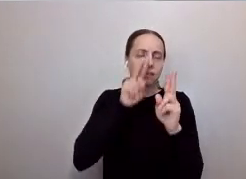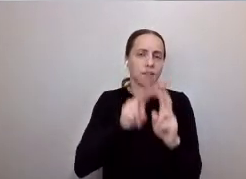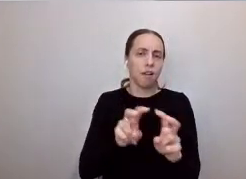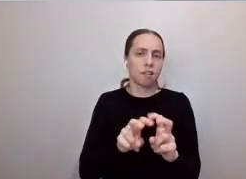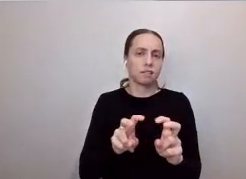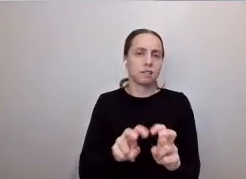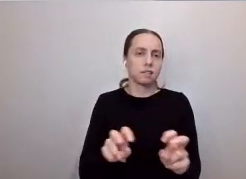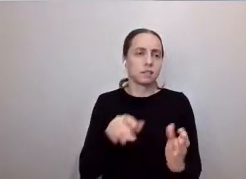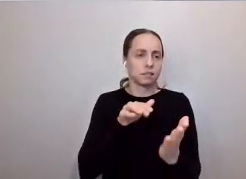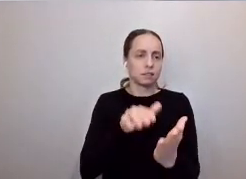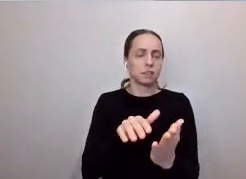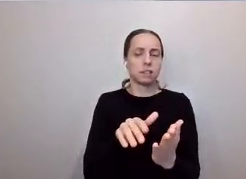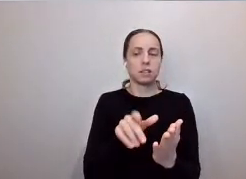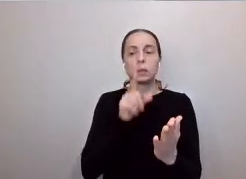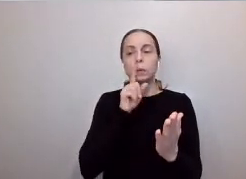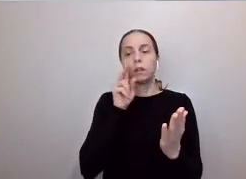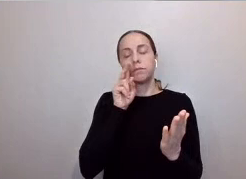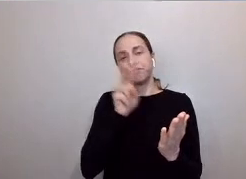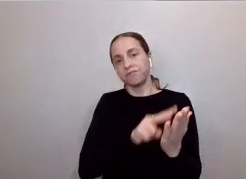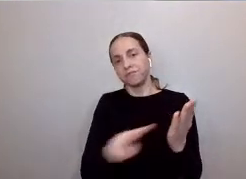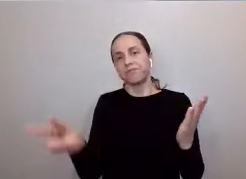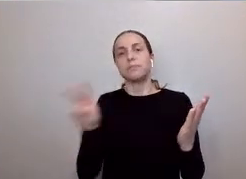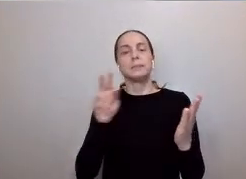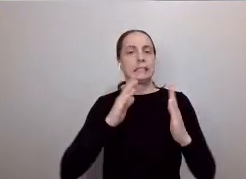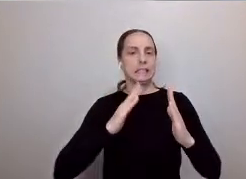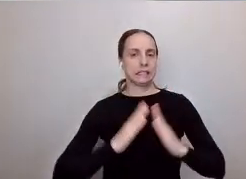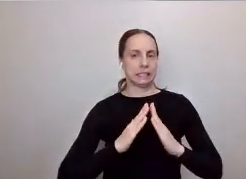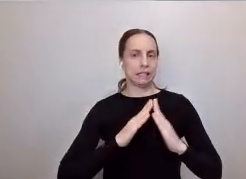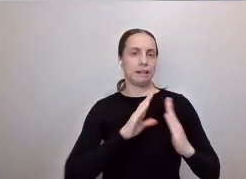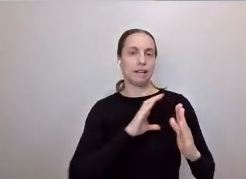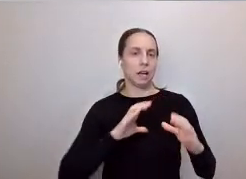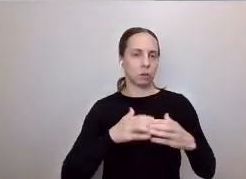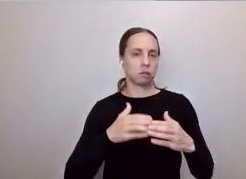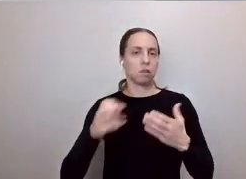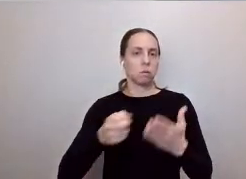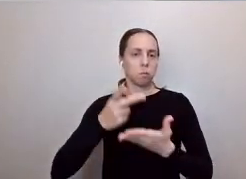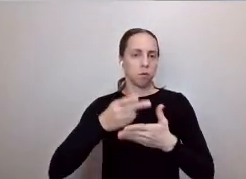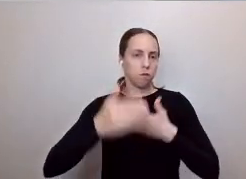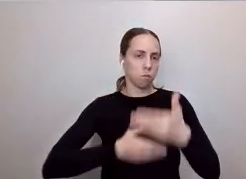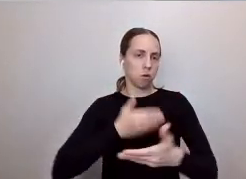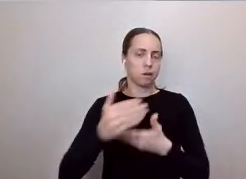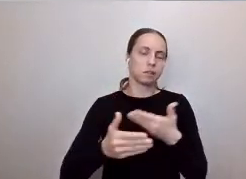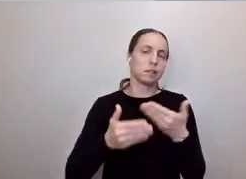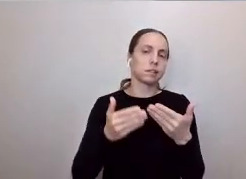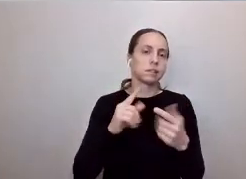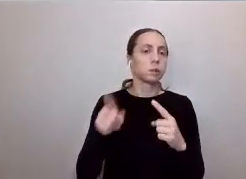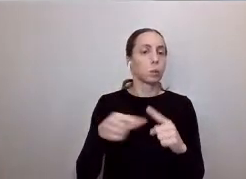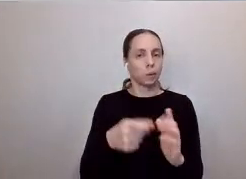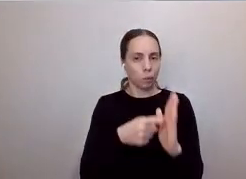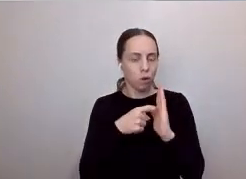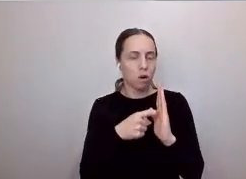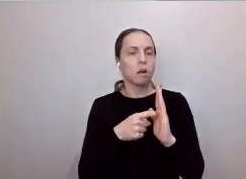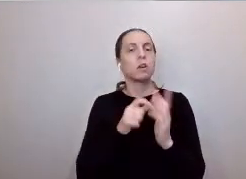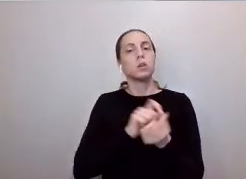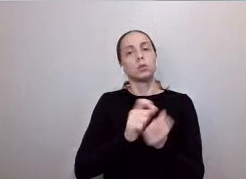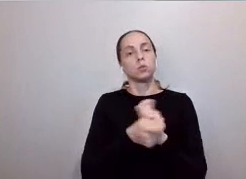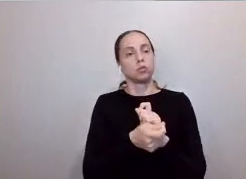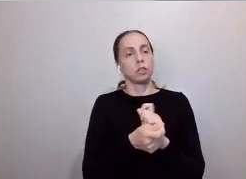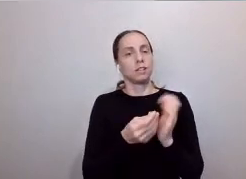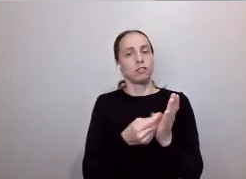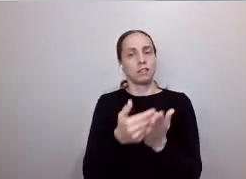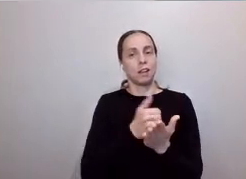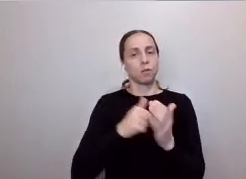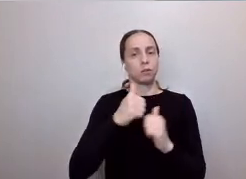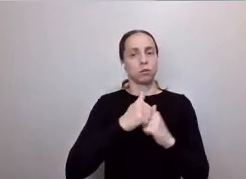the City Council approval process, if that's required, to change the salary structure for these positions in order to